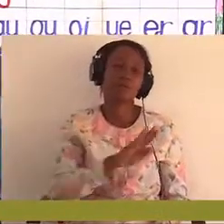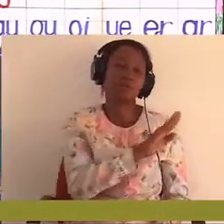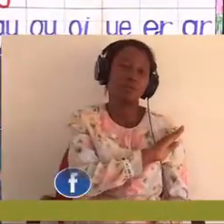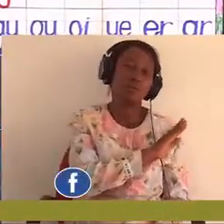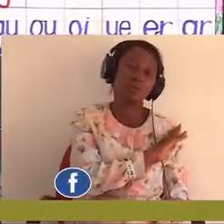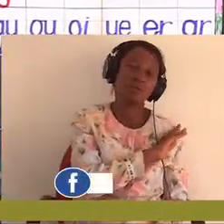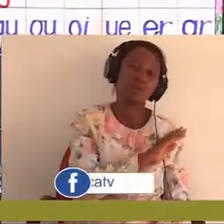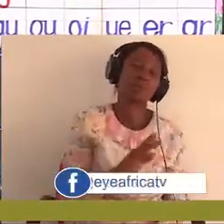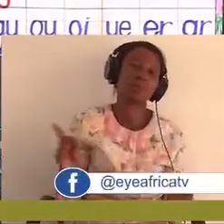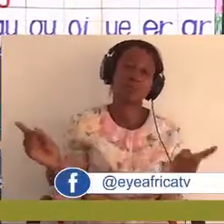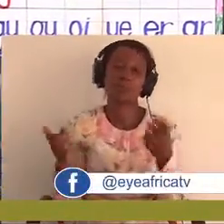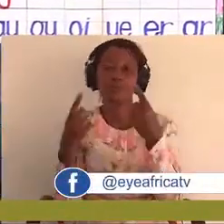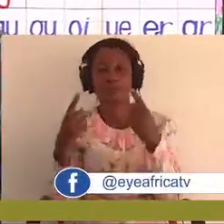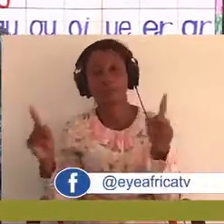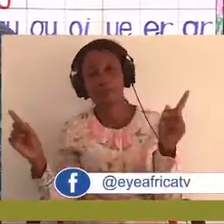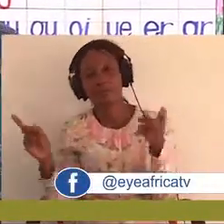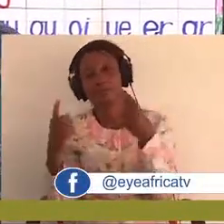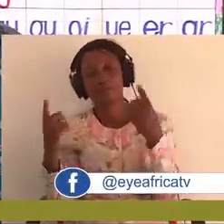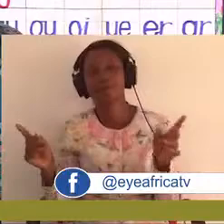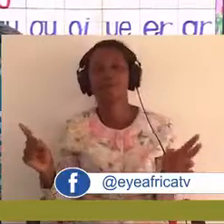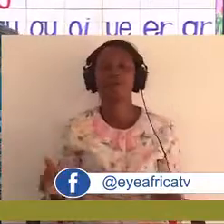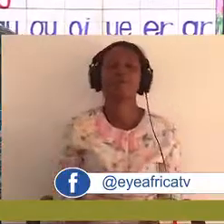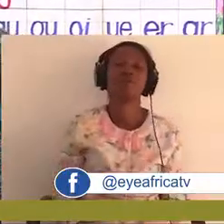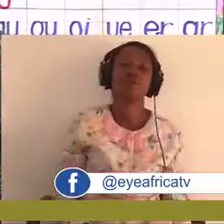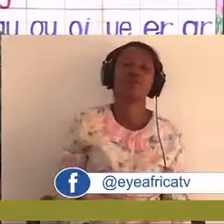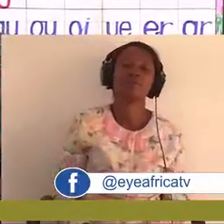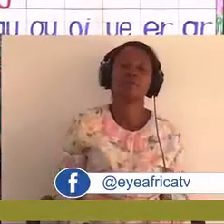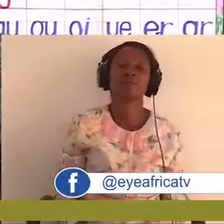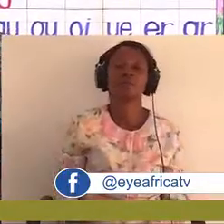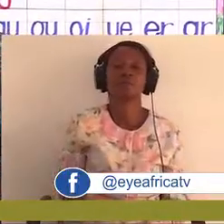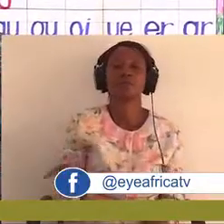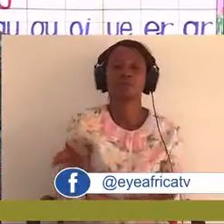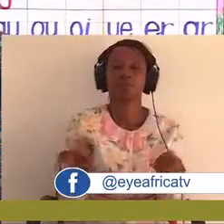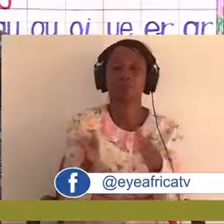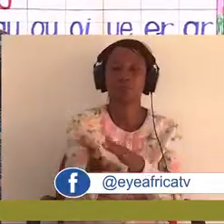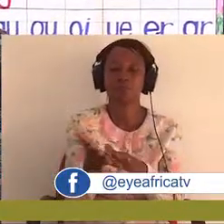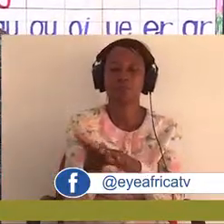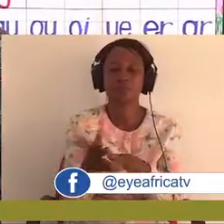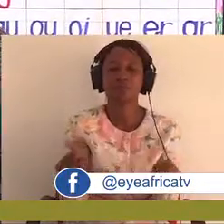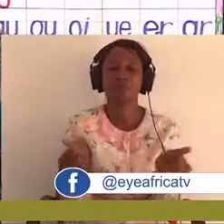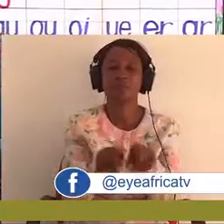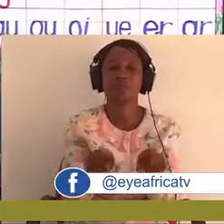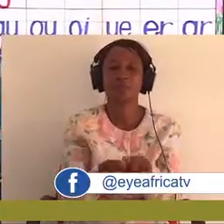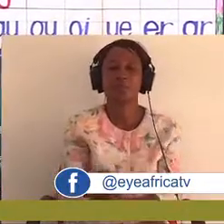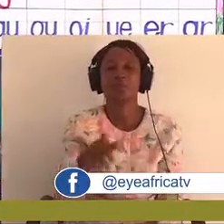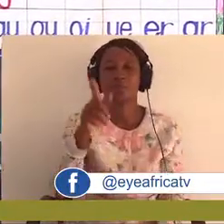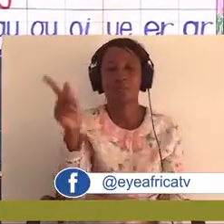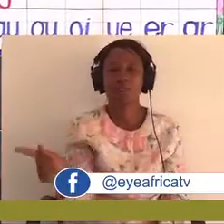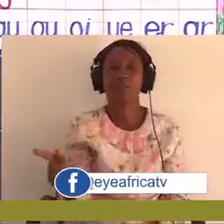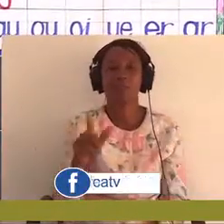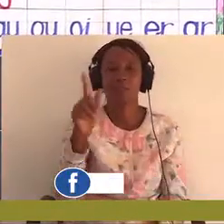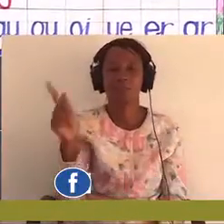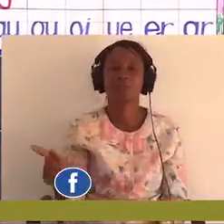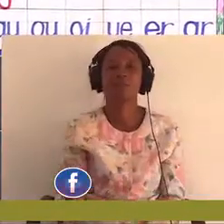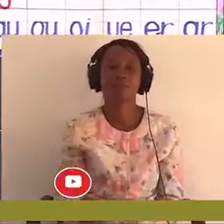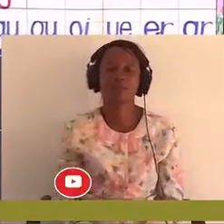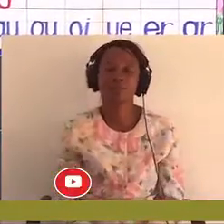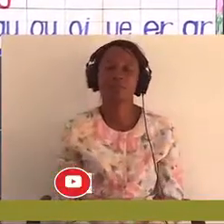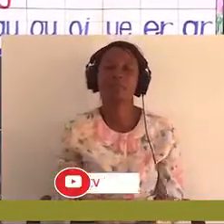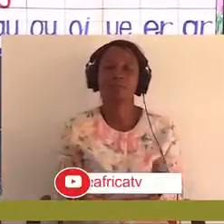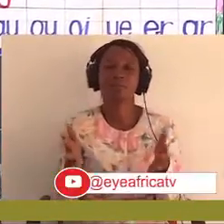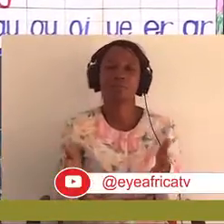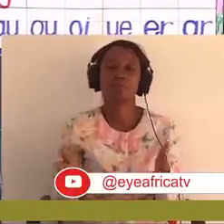a song related to the same sound g. Good.